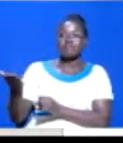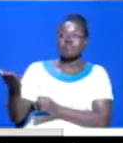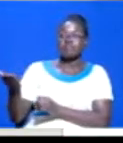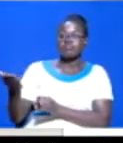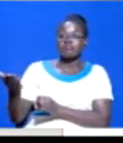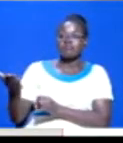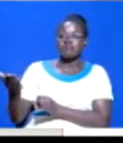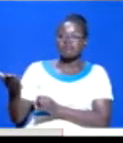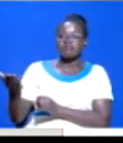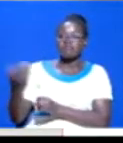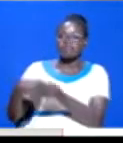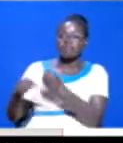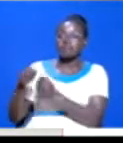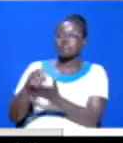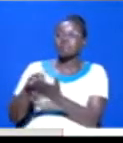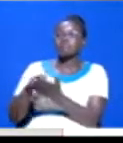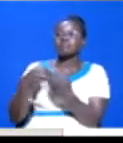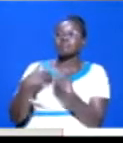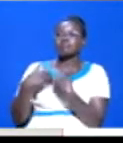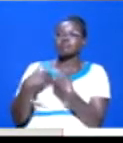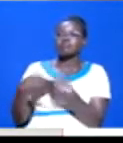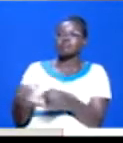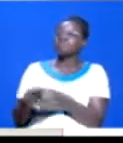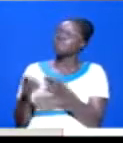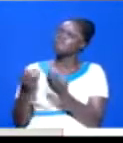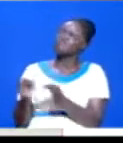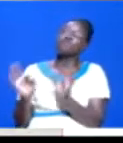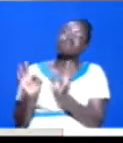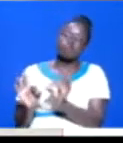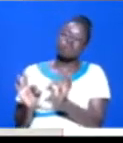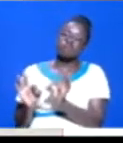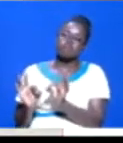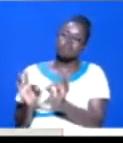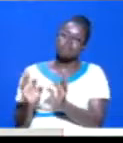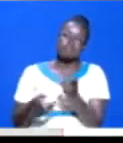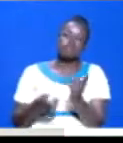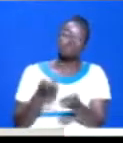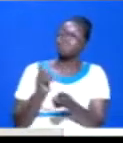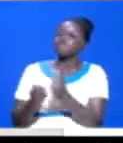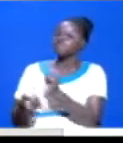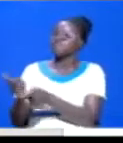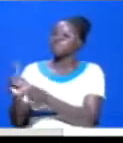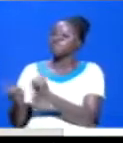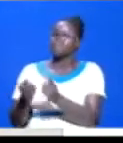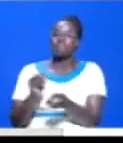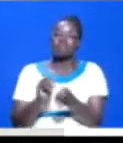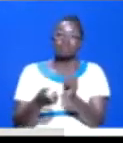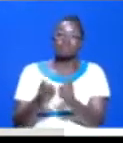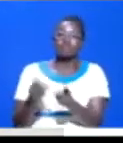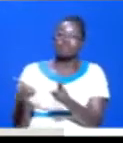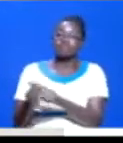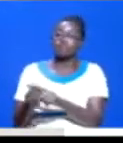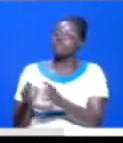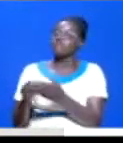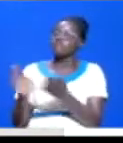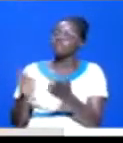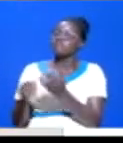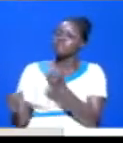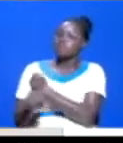who have active cases, and they're still left loose to go out there. So what are you doing? And even cause more havoc. What are you doing as a